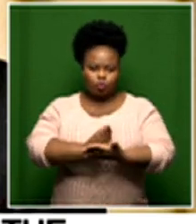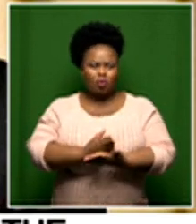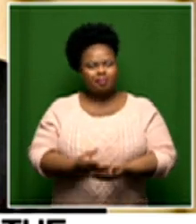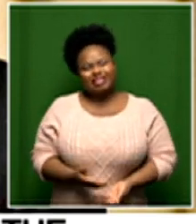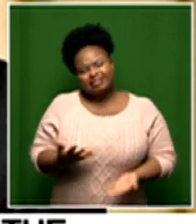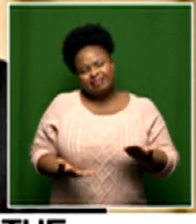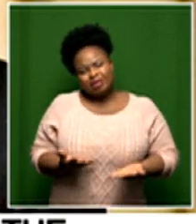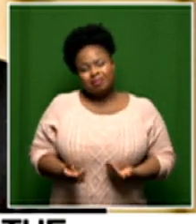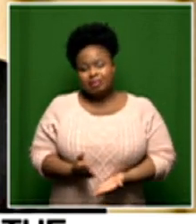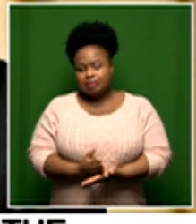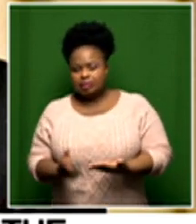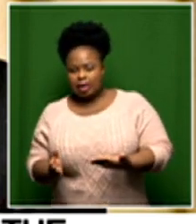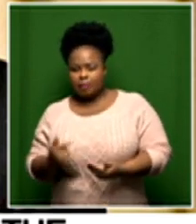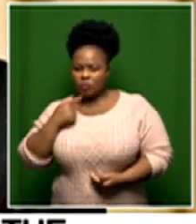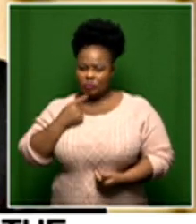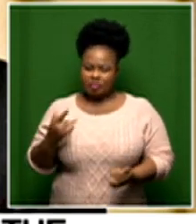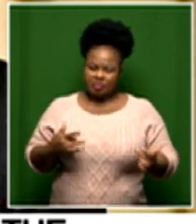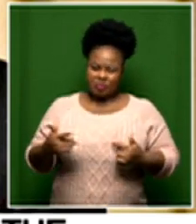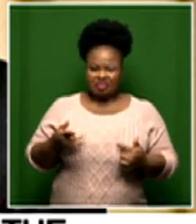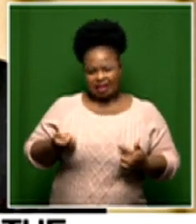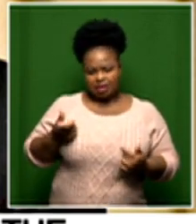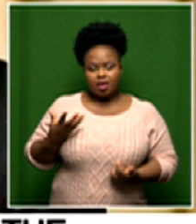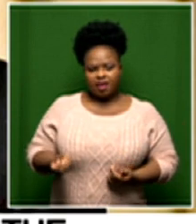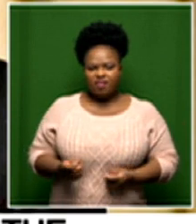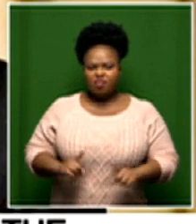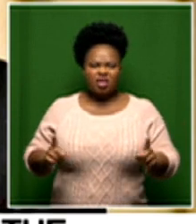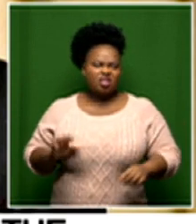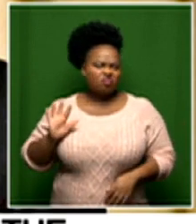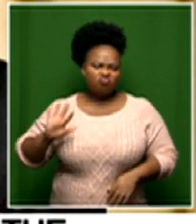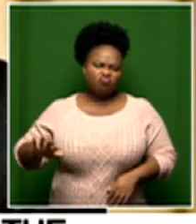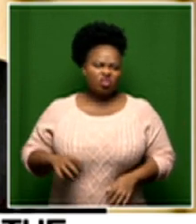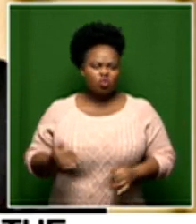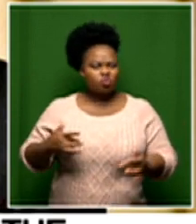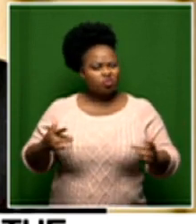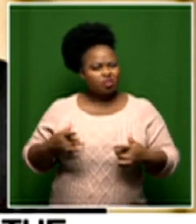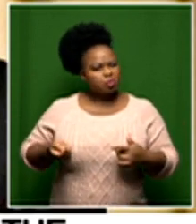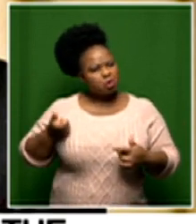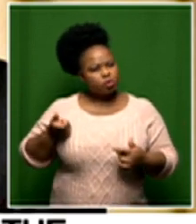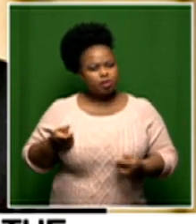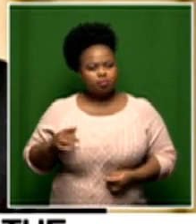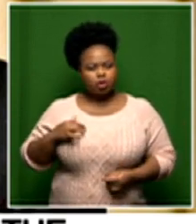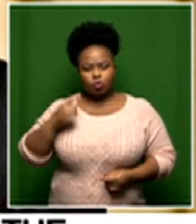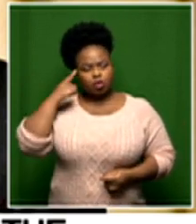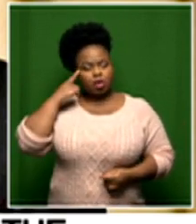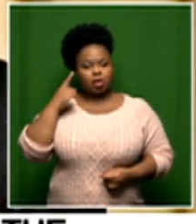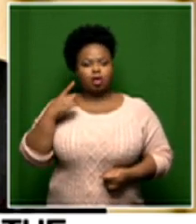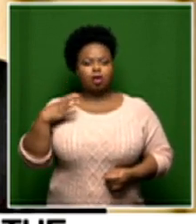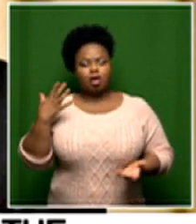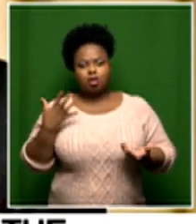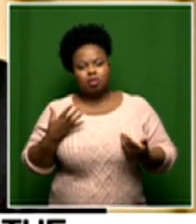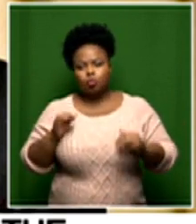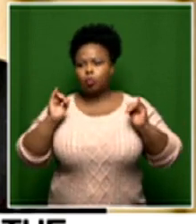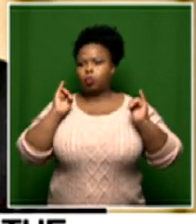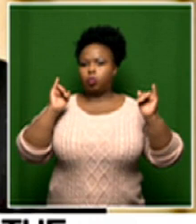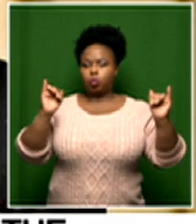various concerns, for example, but those concerns actually, I don't think they are so huge that we